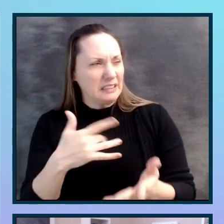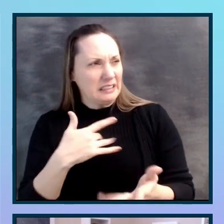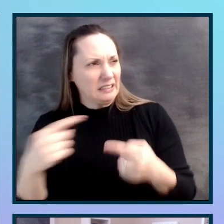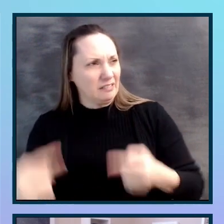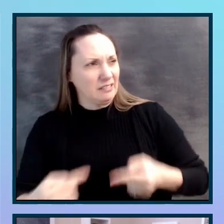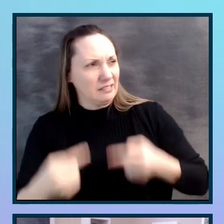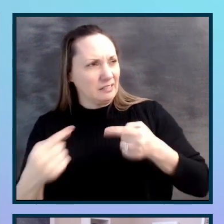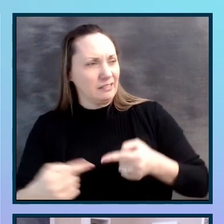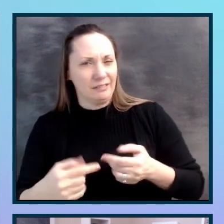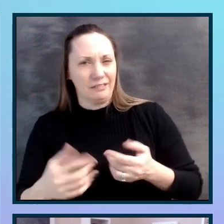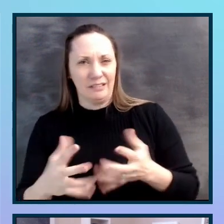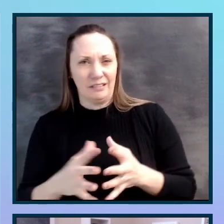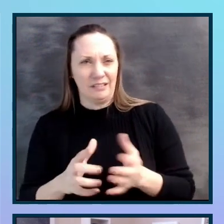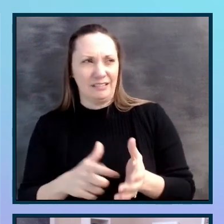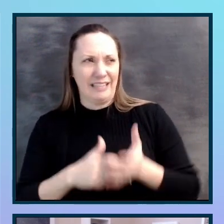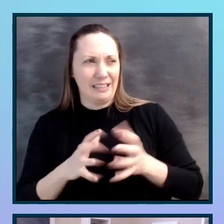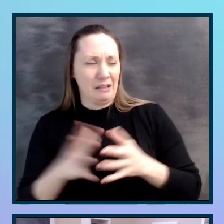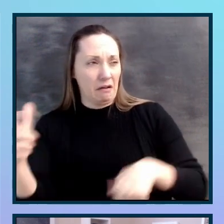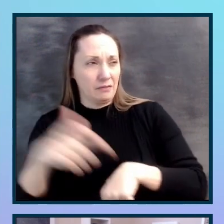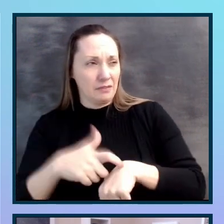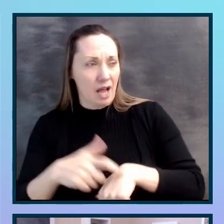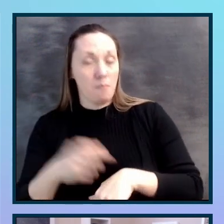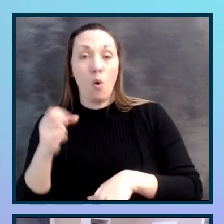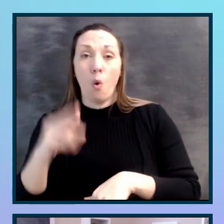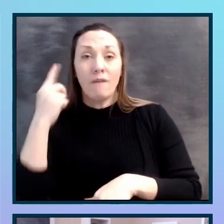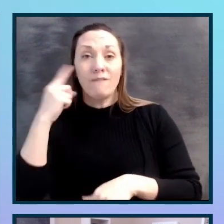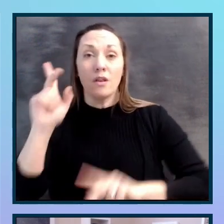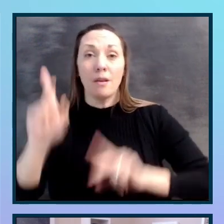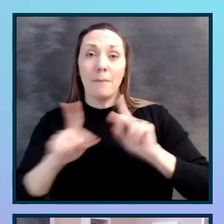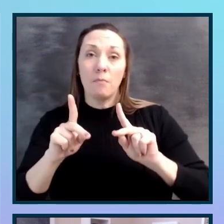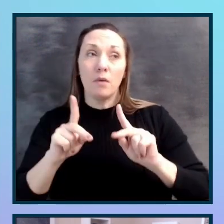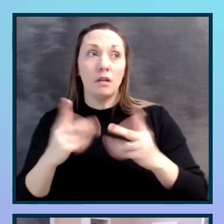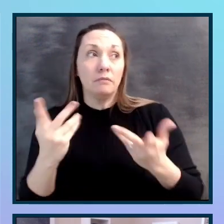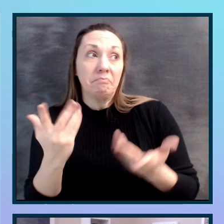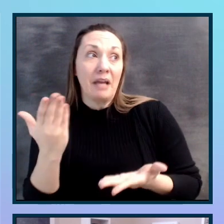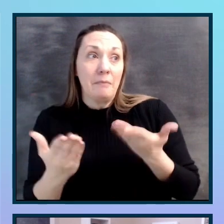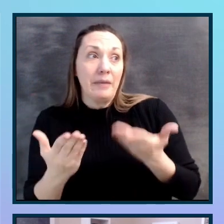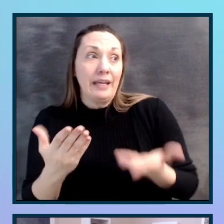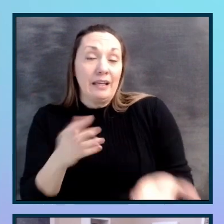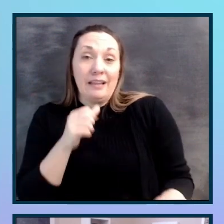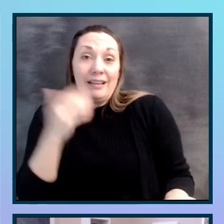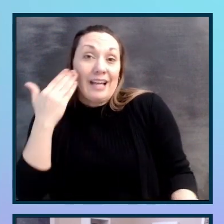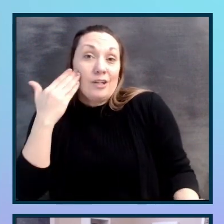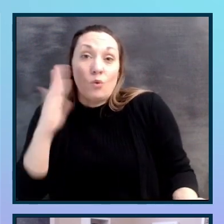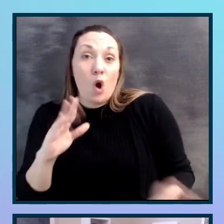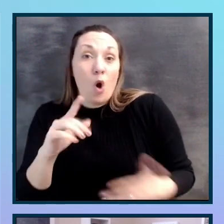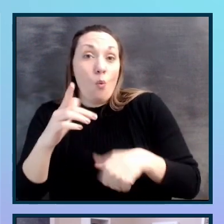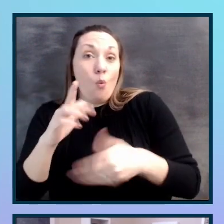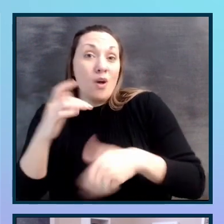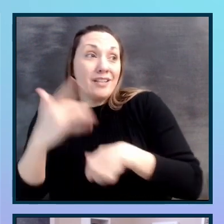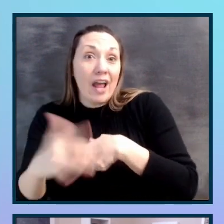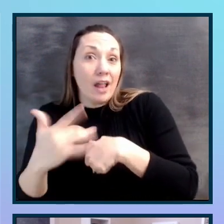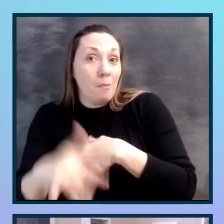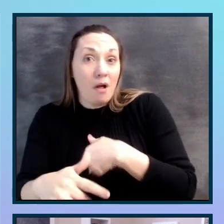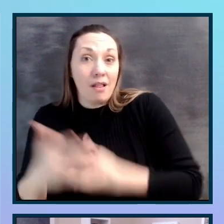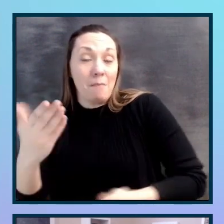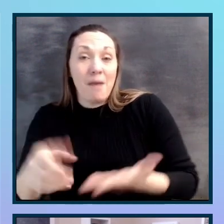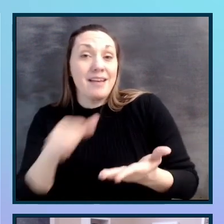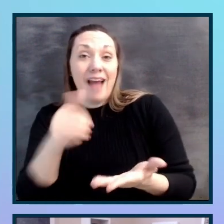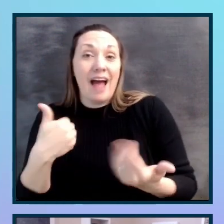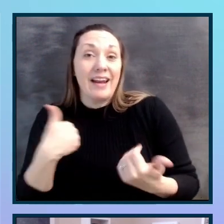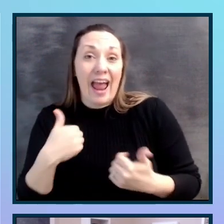difficult and time-consuming, or to those who, for one reason or another, simply may not know what is available and may not have